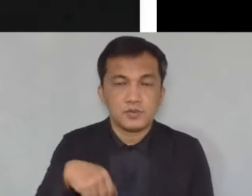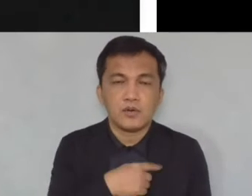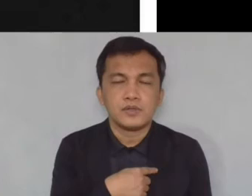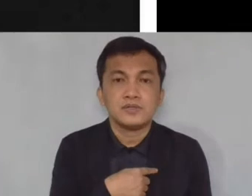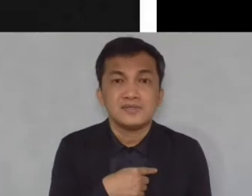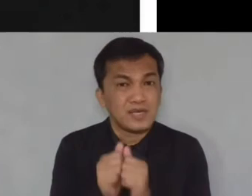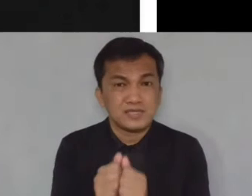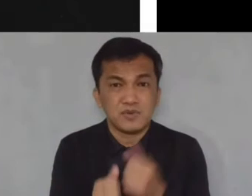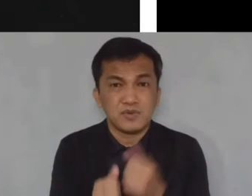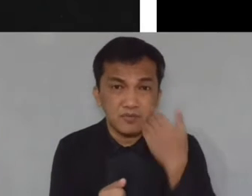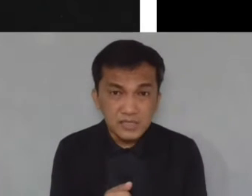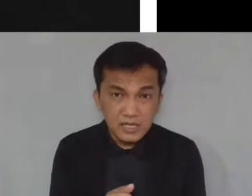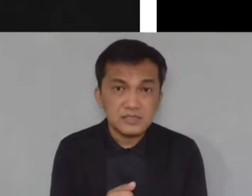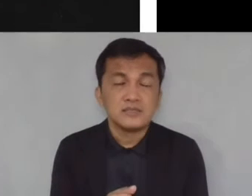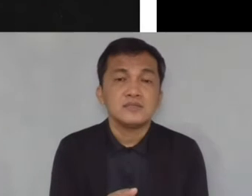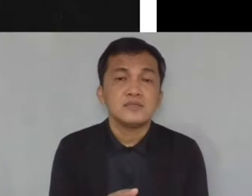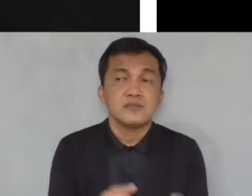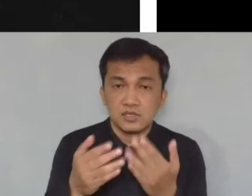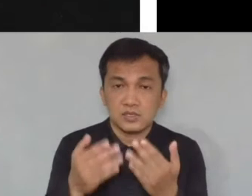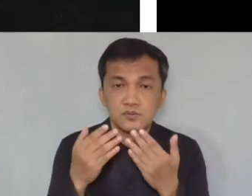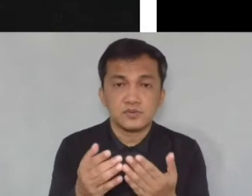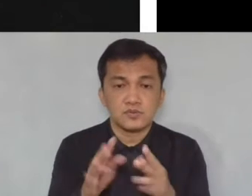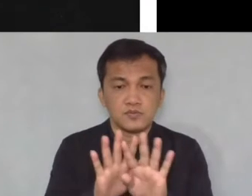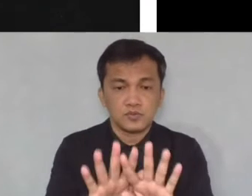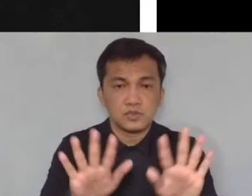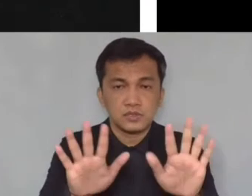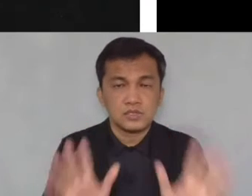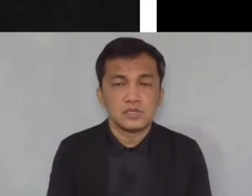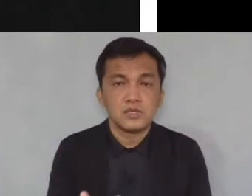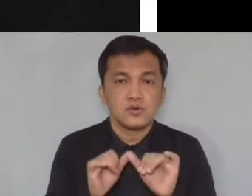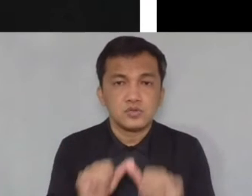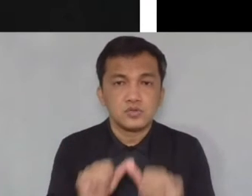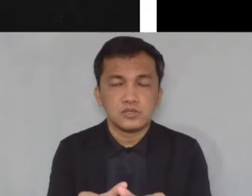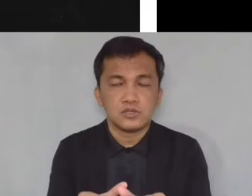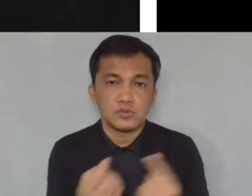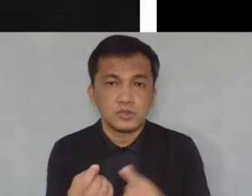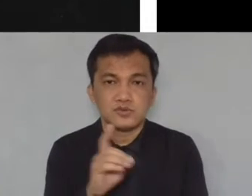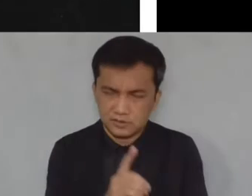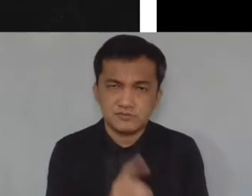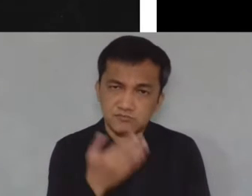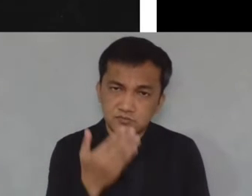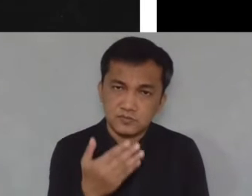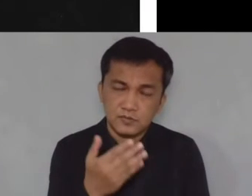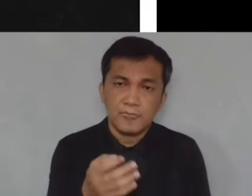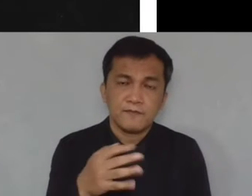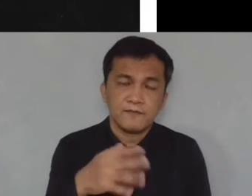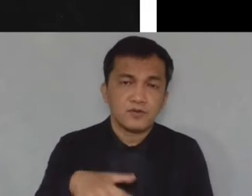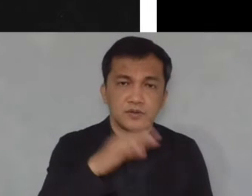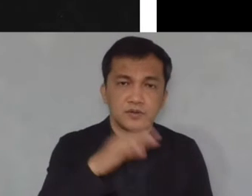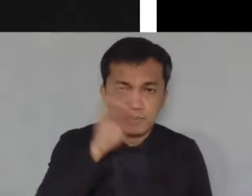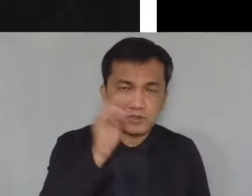were lost, and we are thankful for our frontliners for continuous fulfilling our duty, for